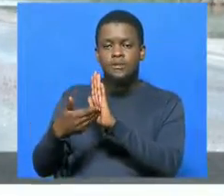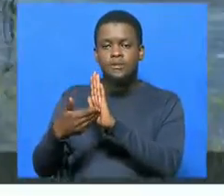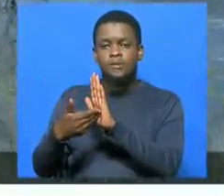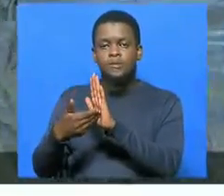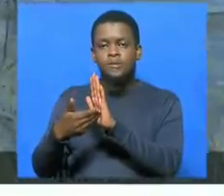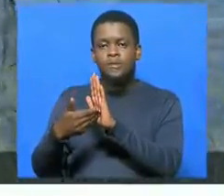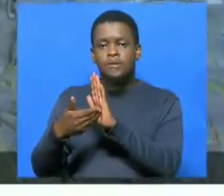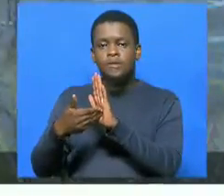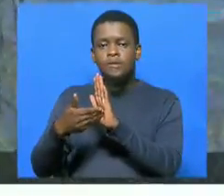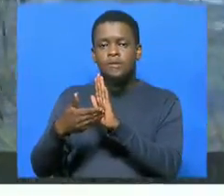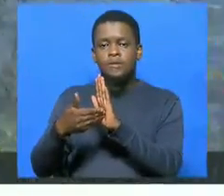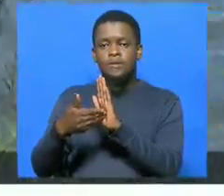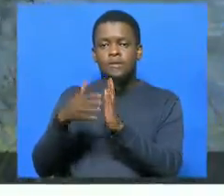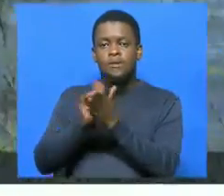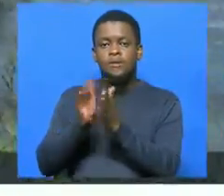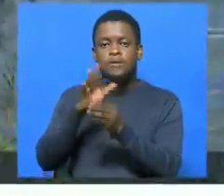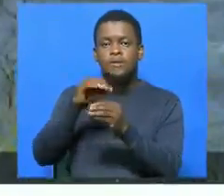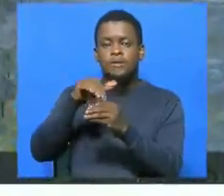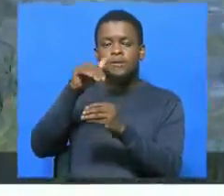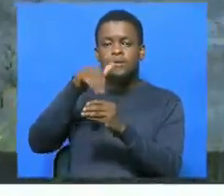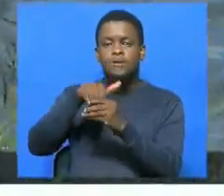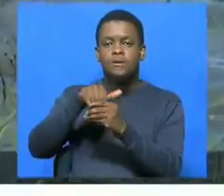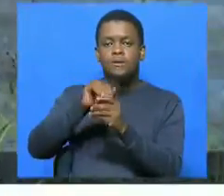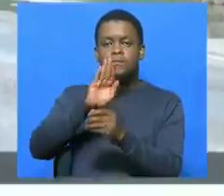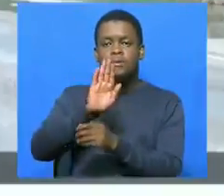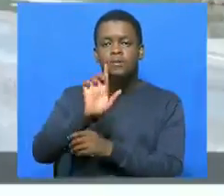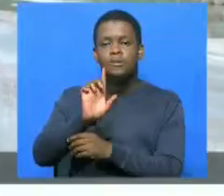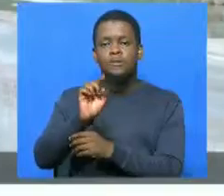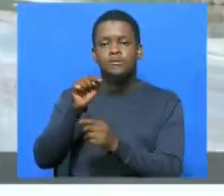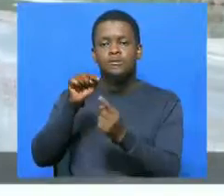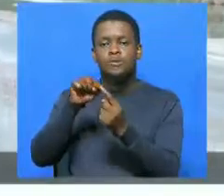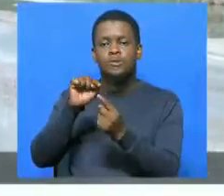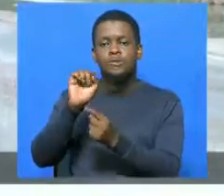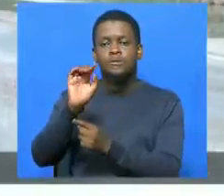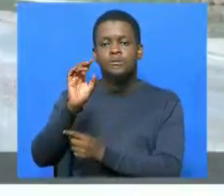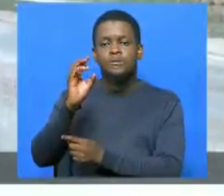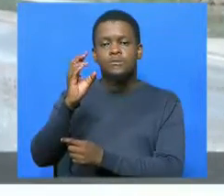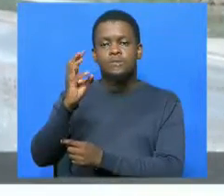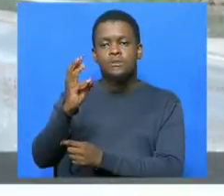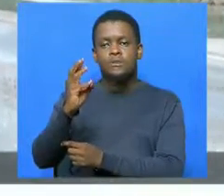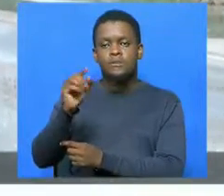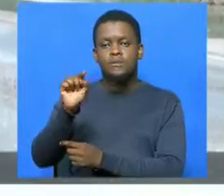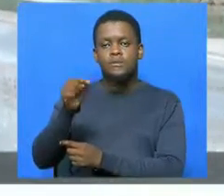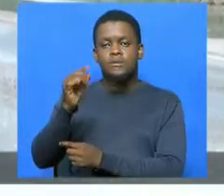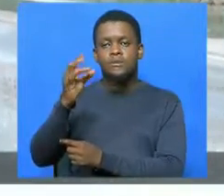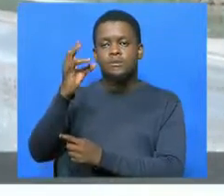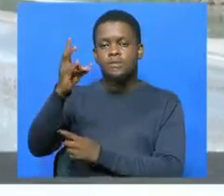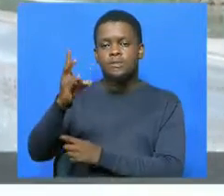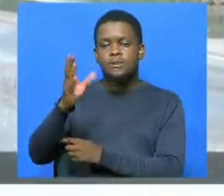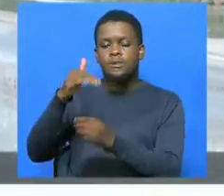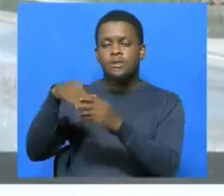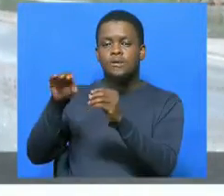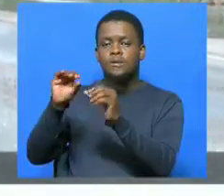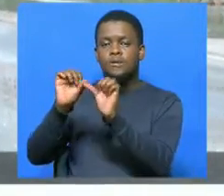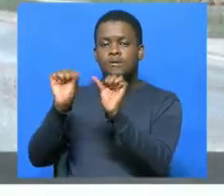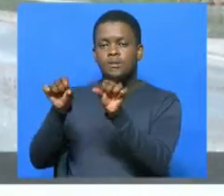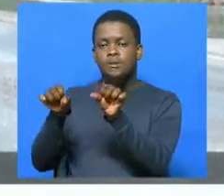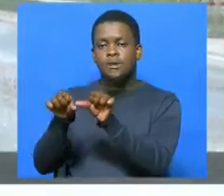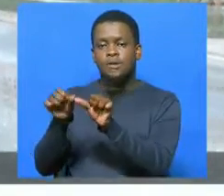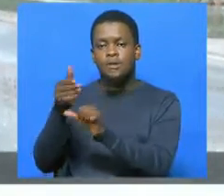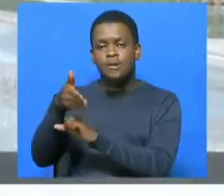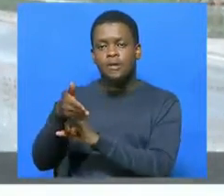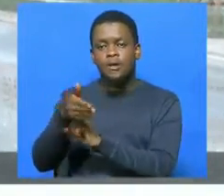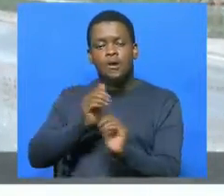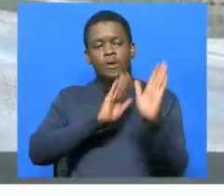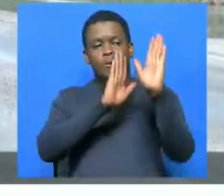project, which will have been included in the ongoing Block 1 to 6 and 7 infrastructure projects currently underway in the township. We